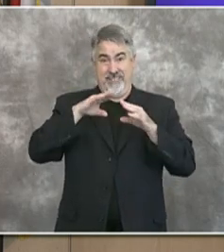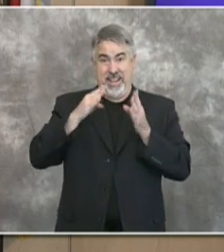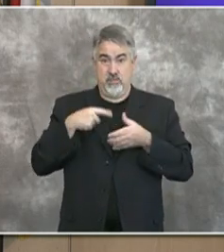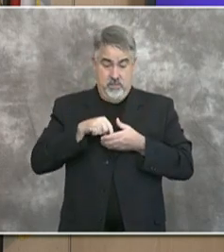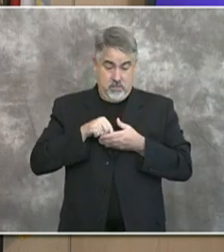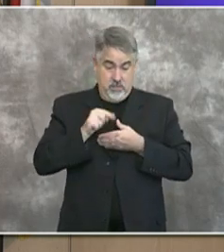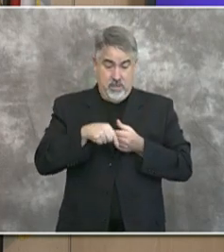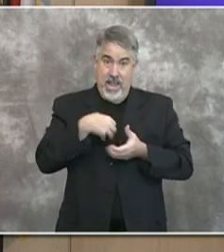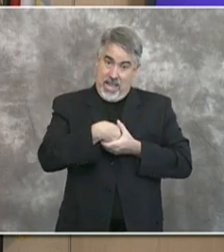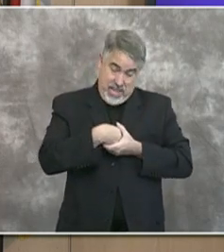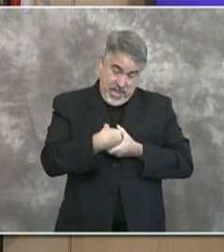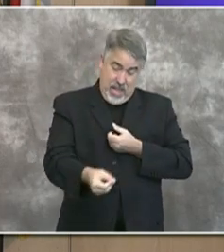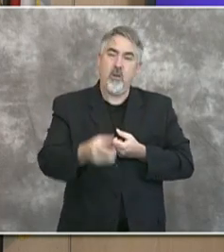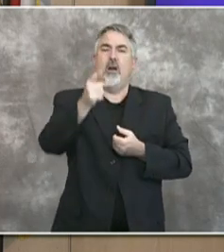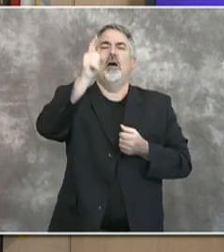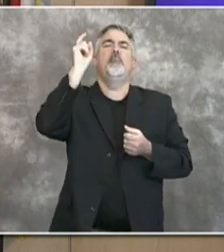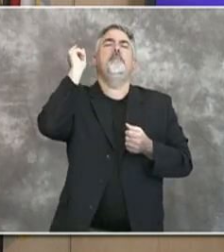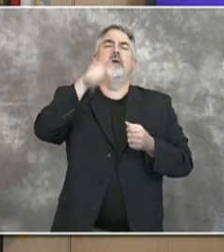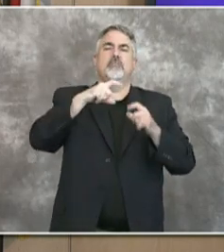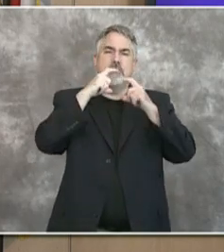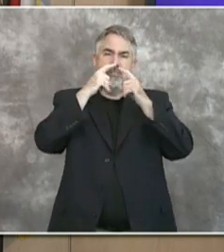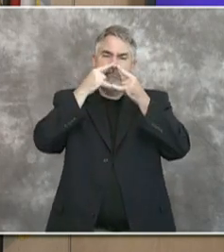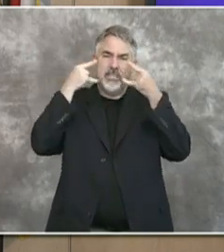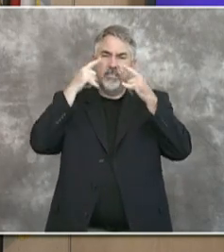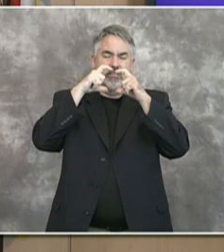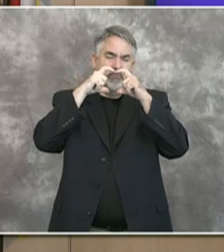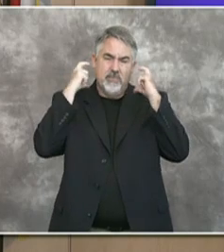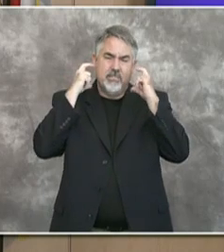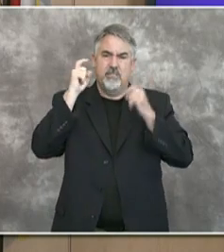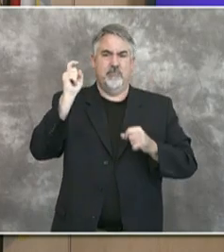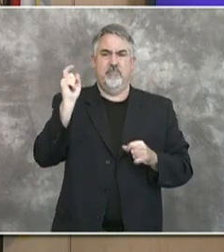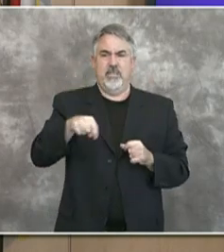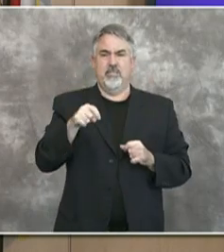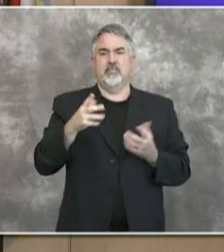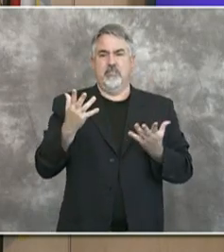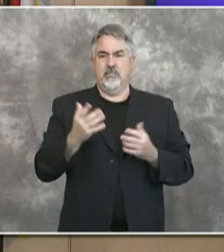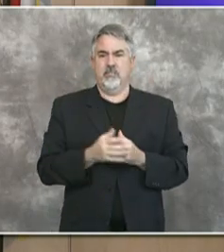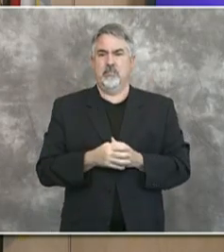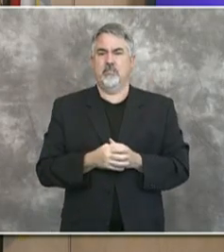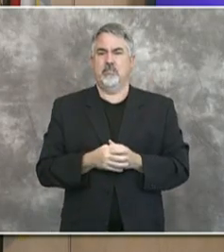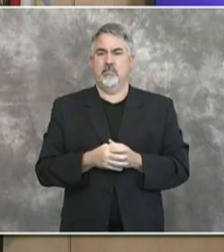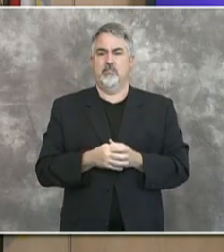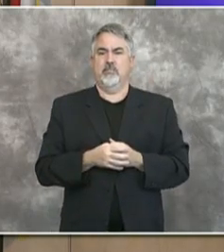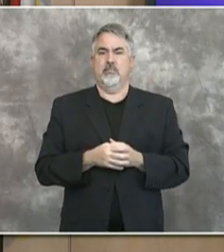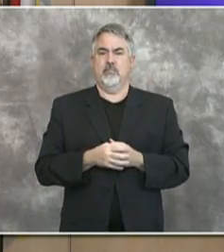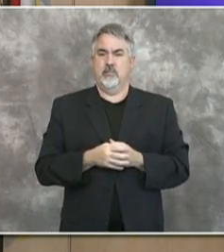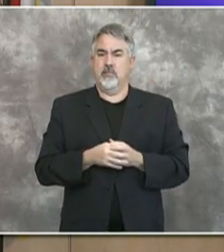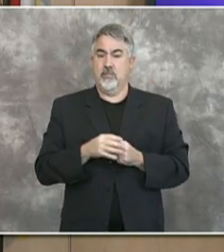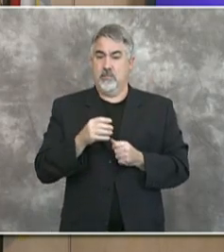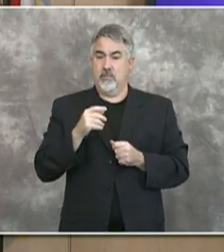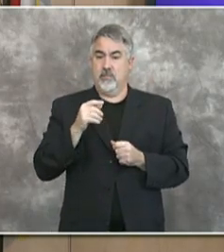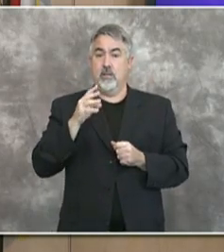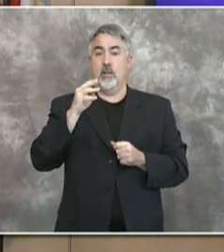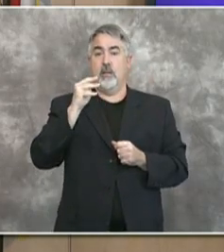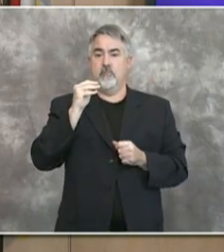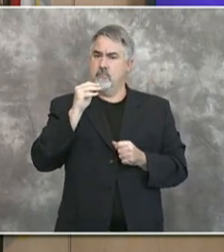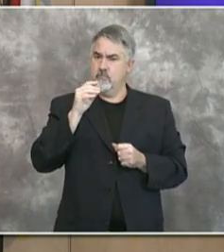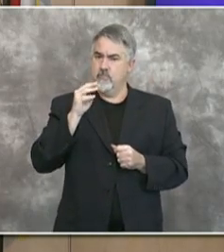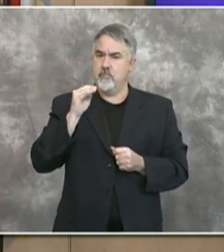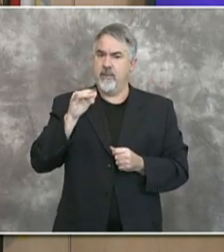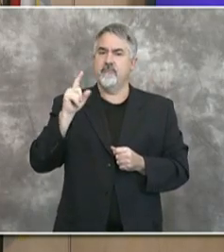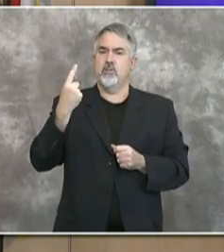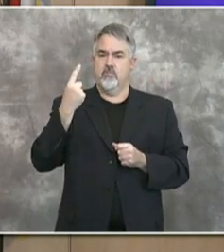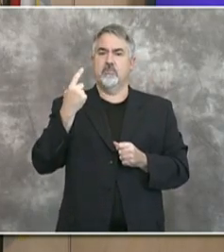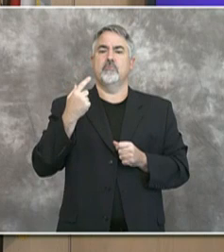want to be respectful of giving folks a little bit of time to comply, so the effective date of enforcement of this will be May 1st, but we would like to see